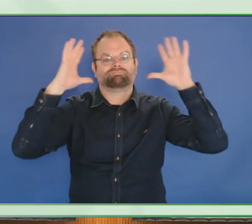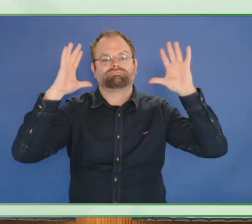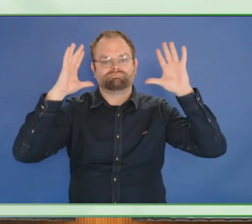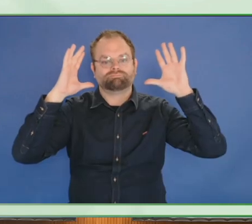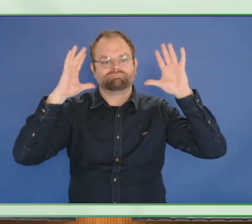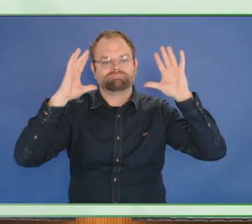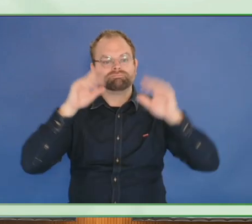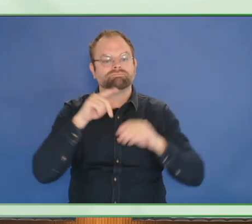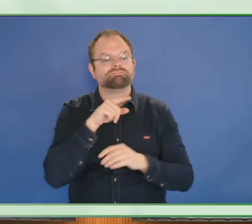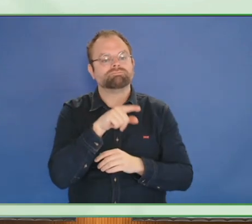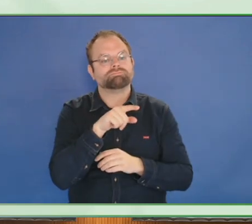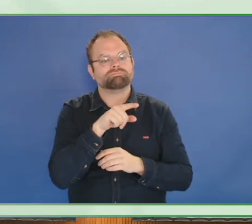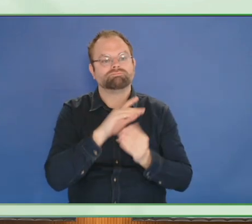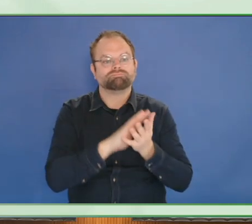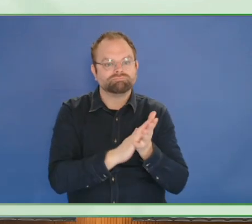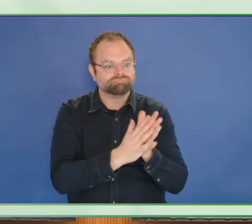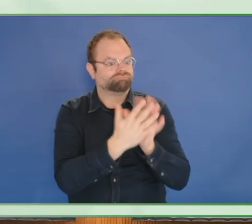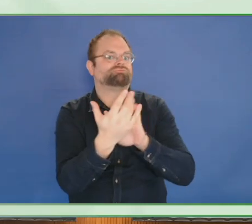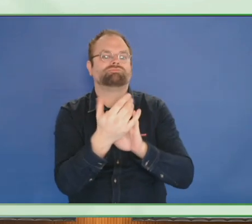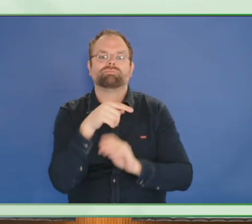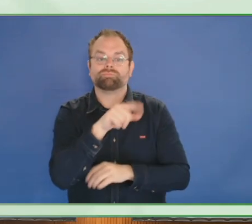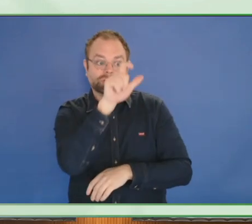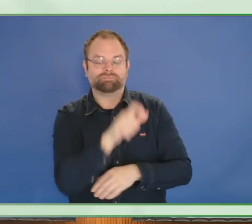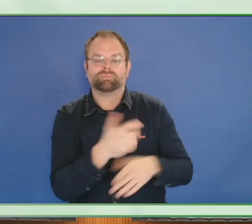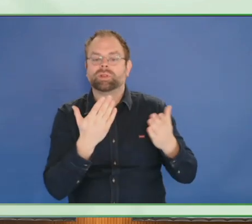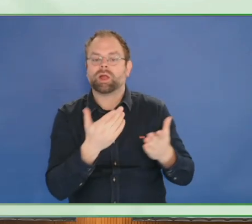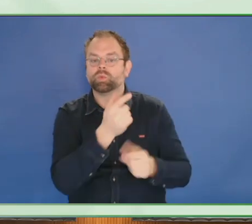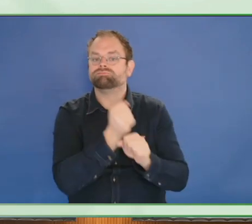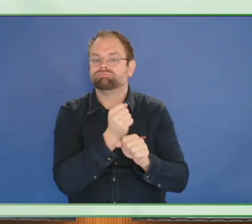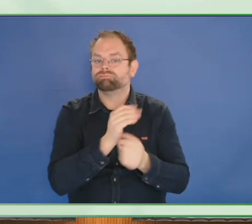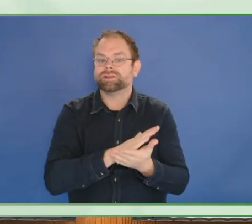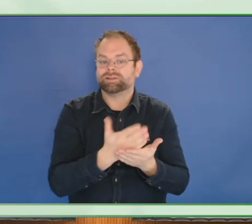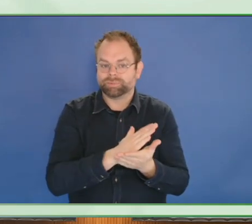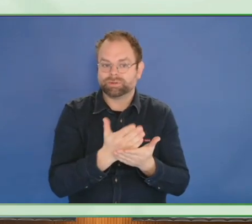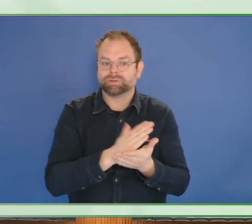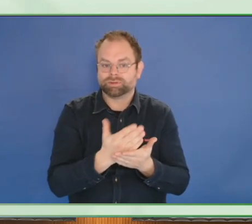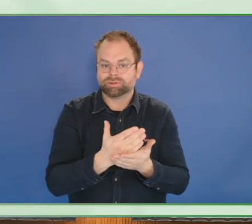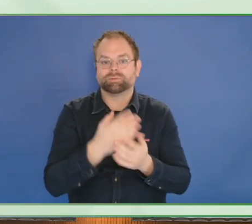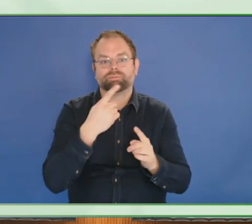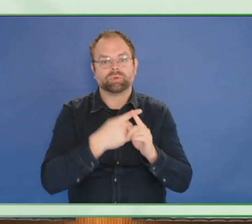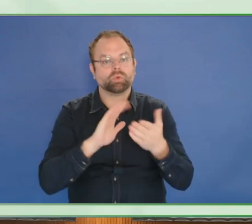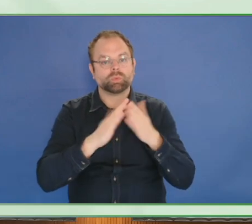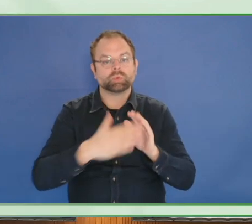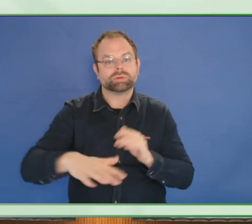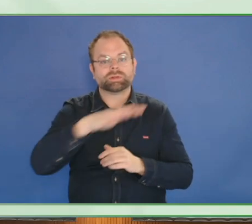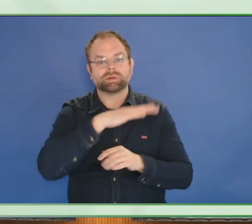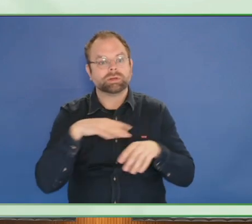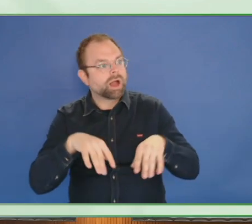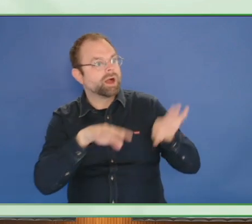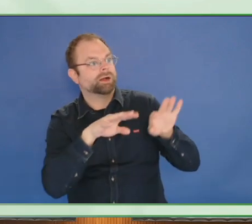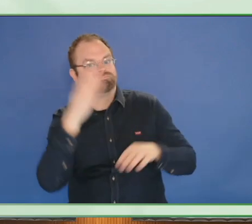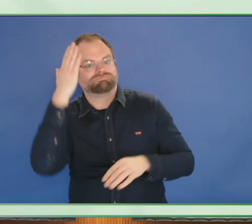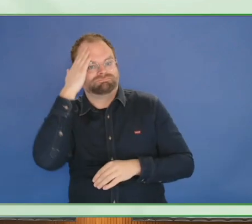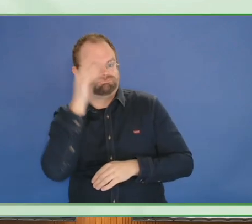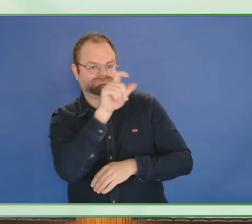And finally, the path to economic inclusion for persons with disability is filled with challenges, but we know that with the